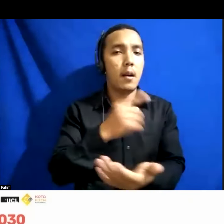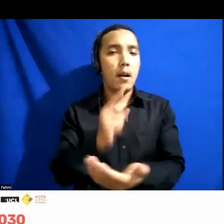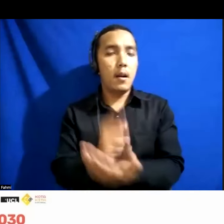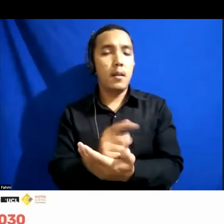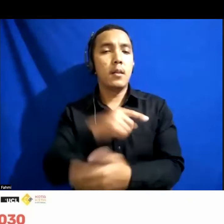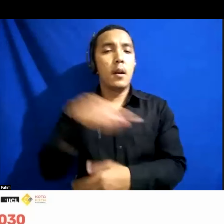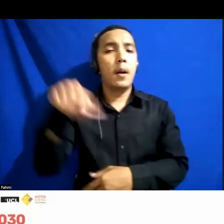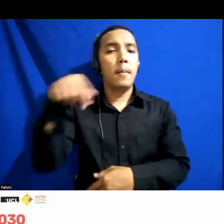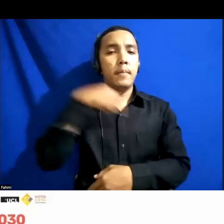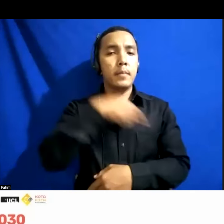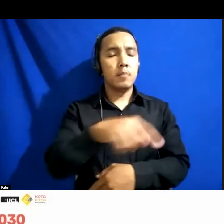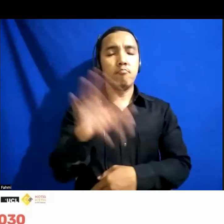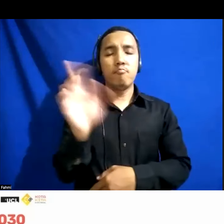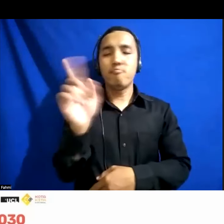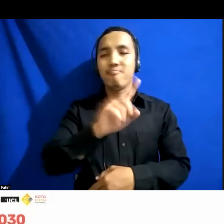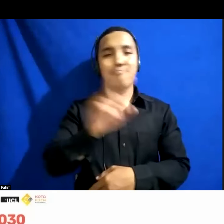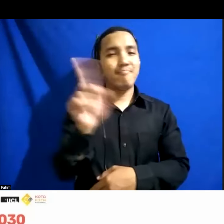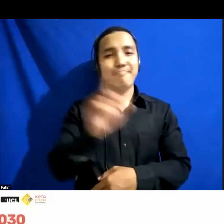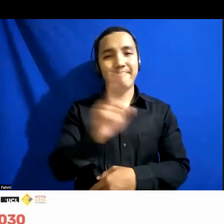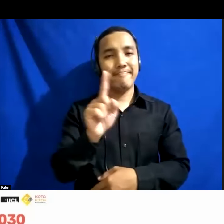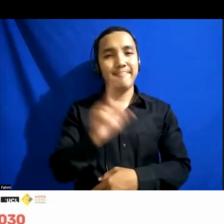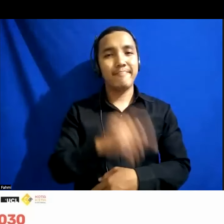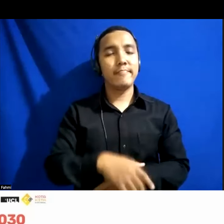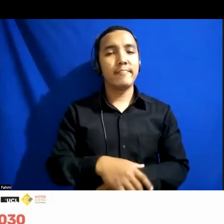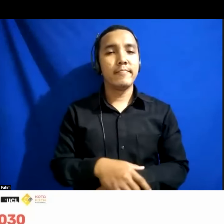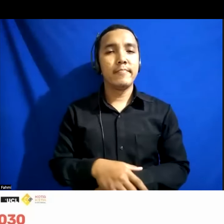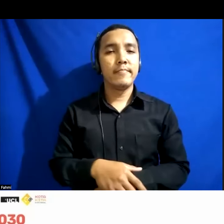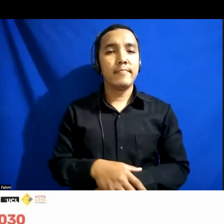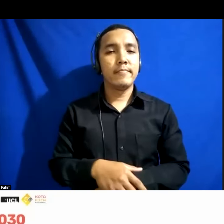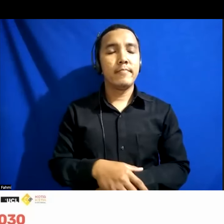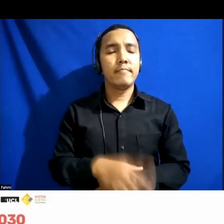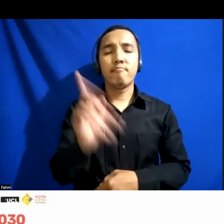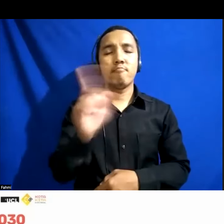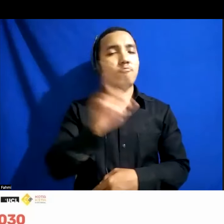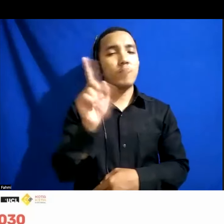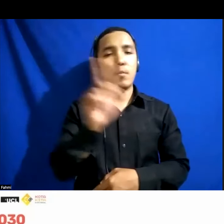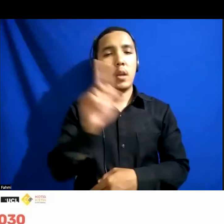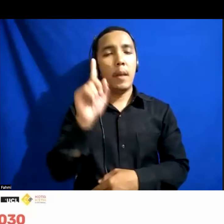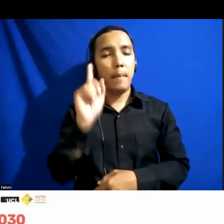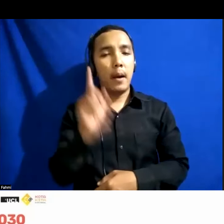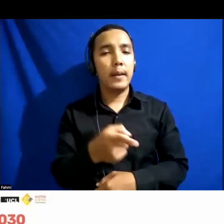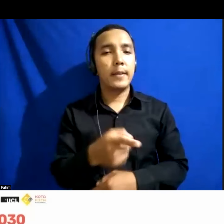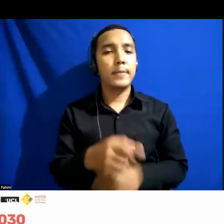have more attention to us, so that our rights would not be neglected.